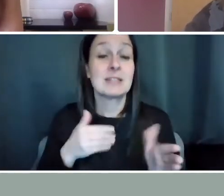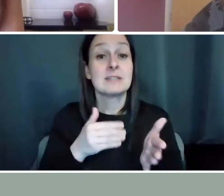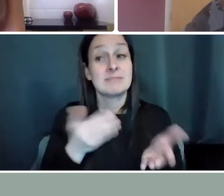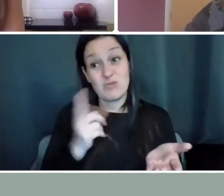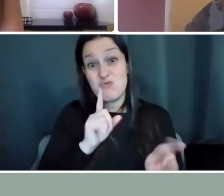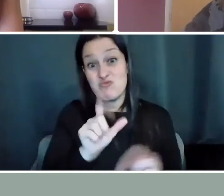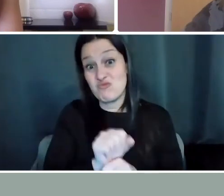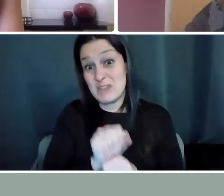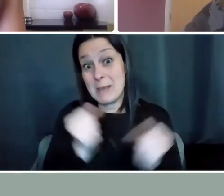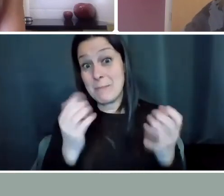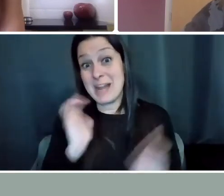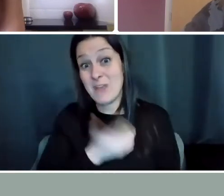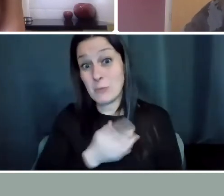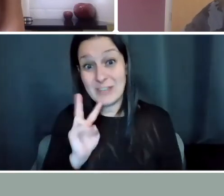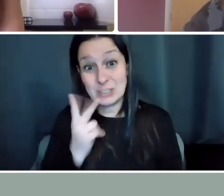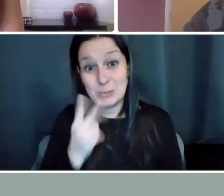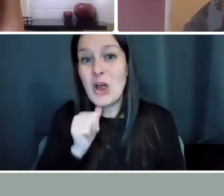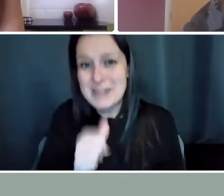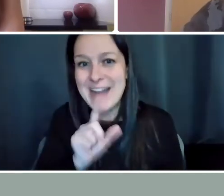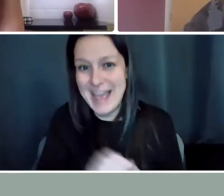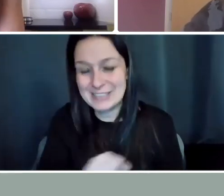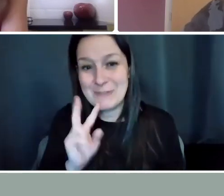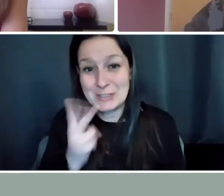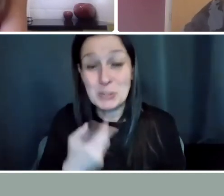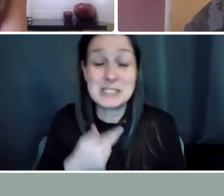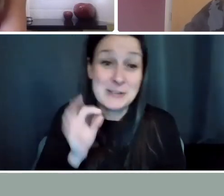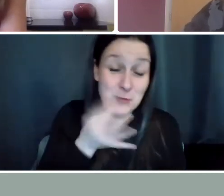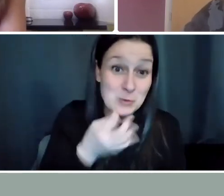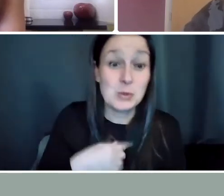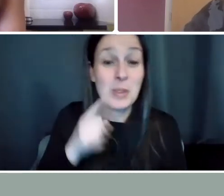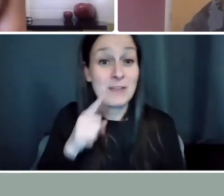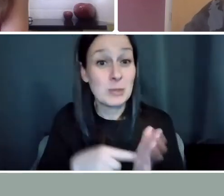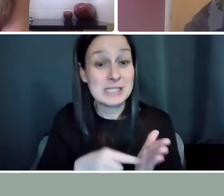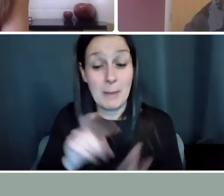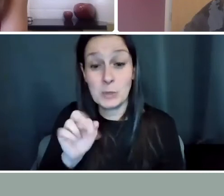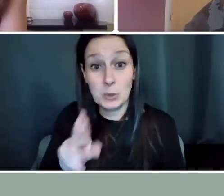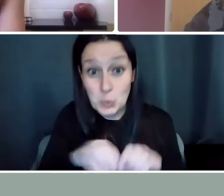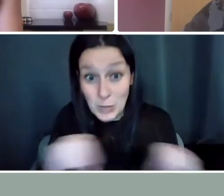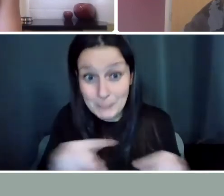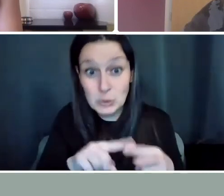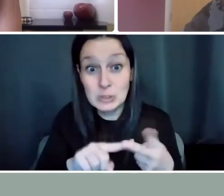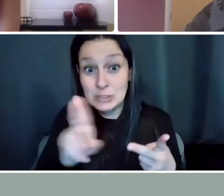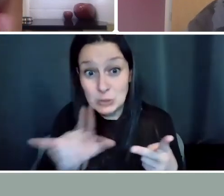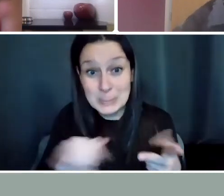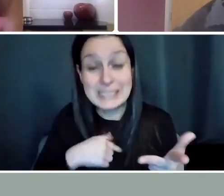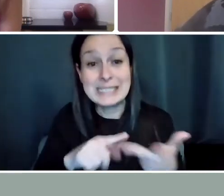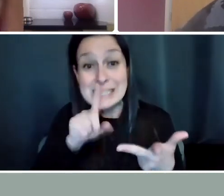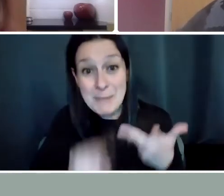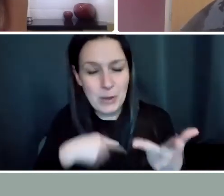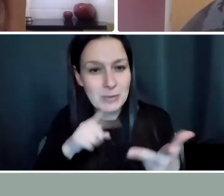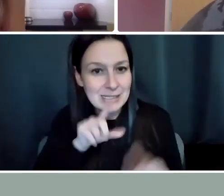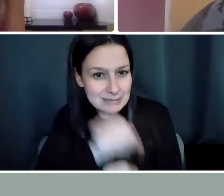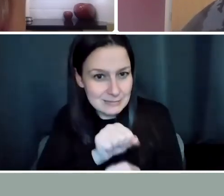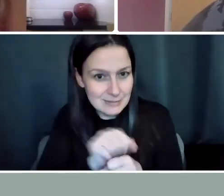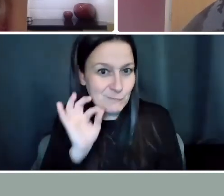vegetables they're fruit. So like anything with the seed is technically a fruit. So a cucumber is really a fruit. A zucchini is a fruit. A tomato is a fruit. So I think